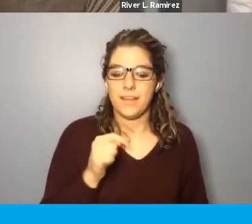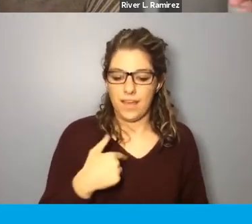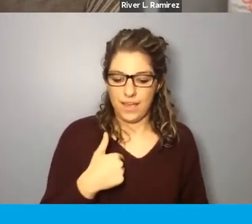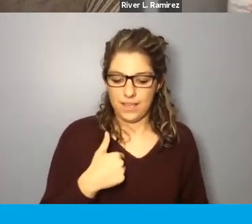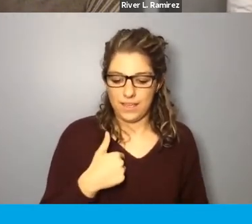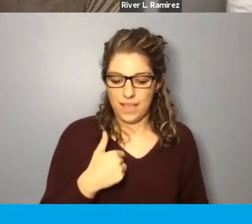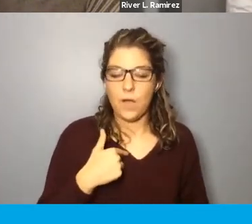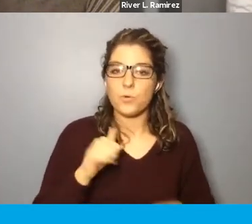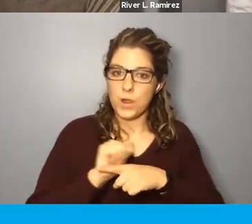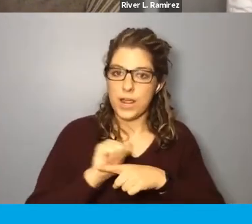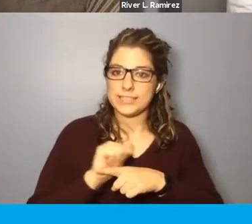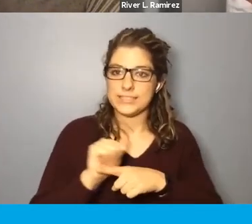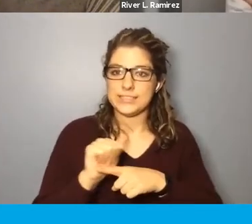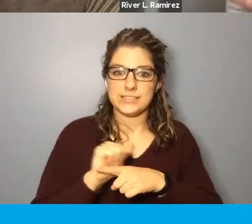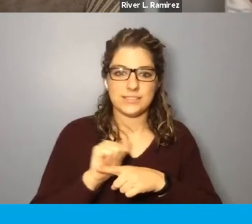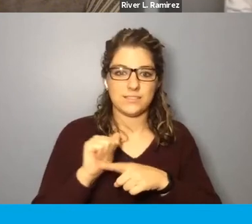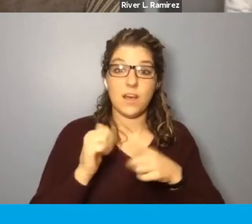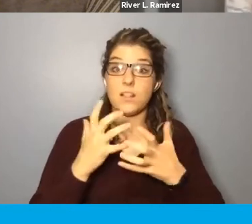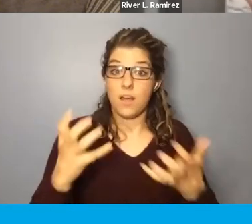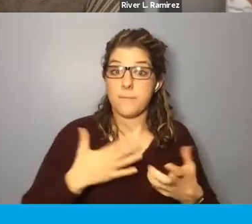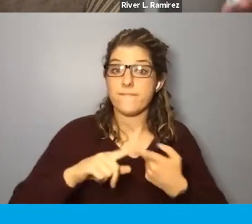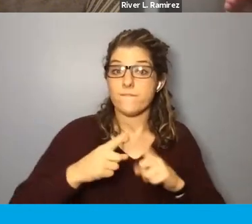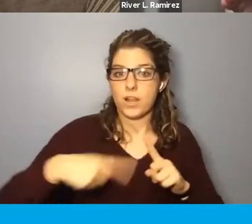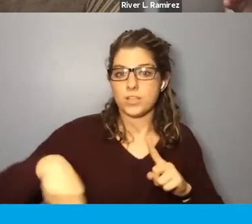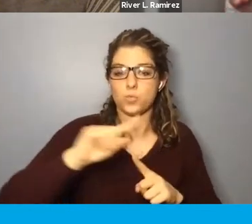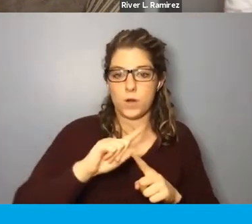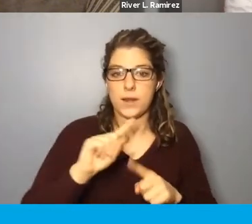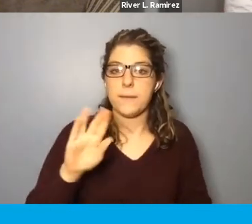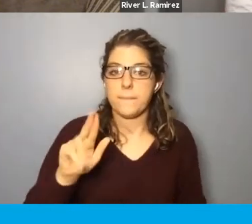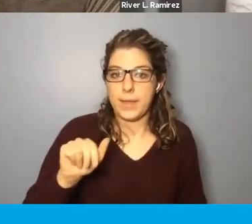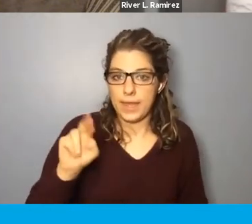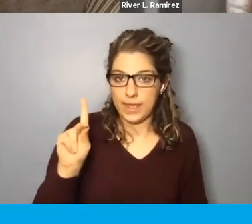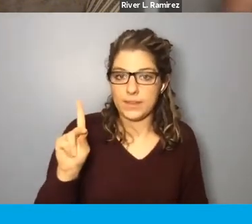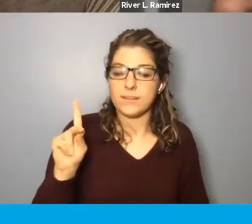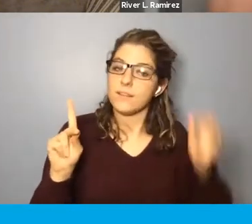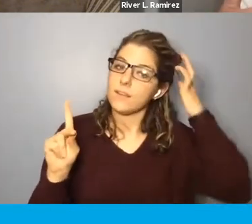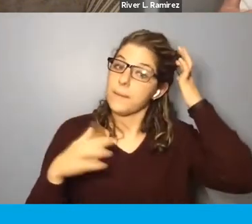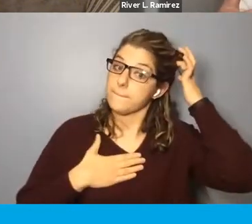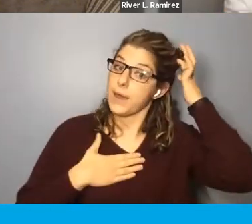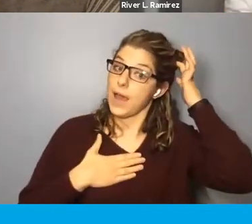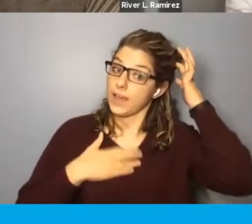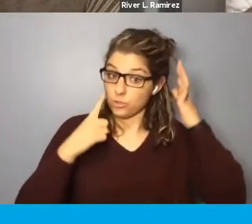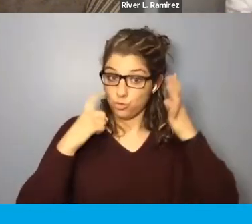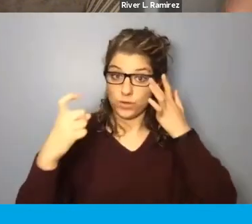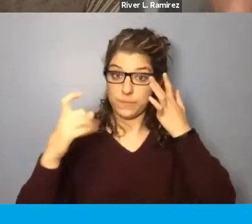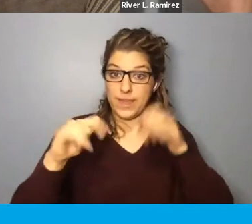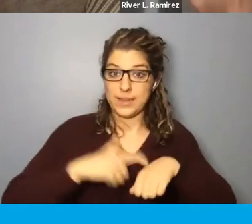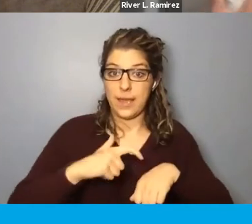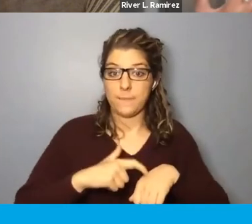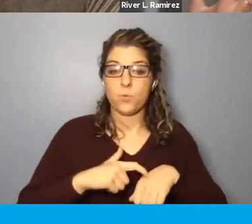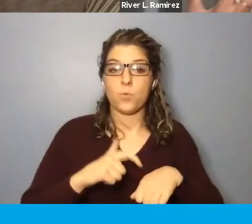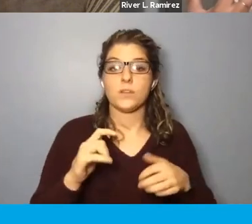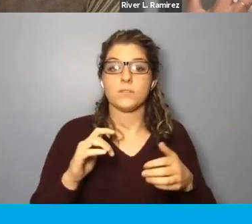But I would practice at all. A lot of my friends were in hardcore bands, and my dream at the time was to be in